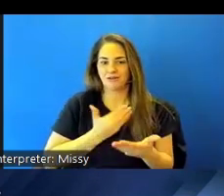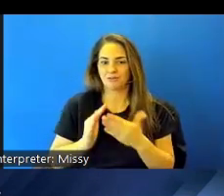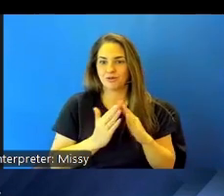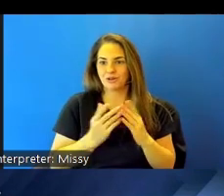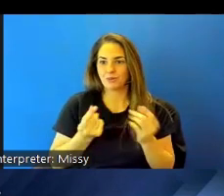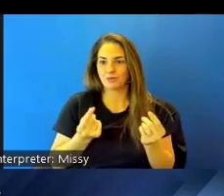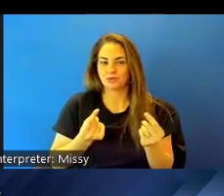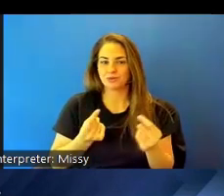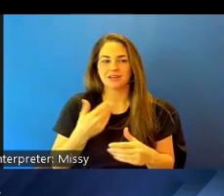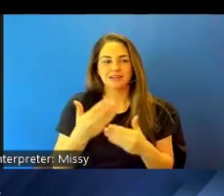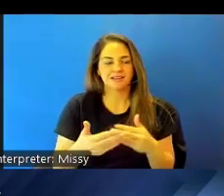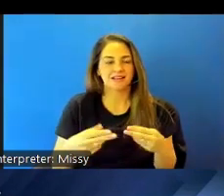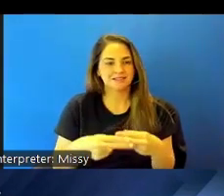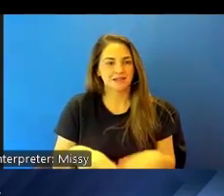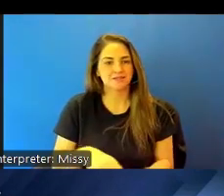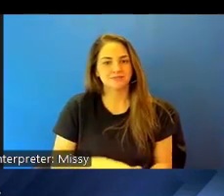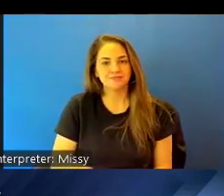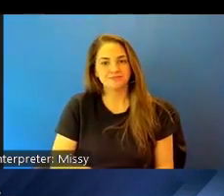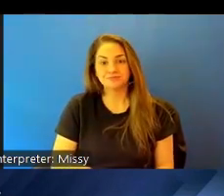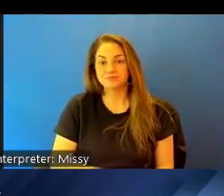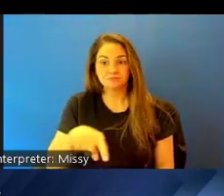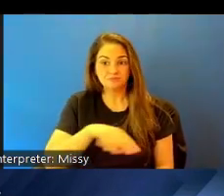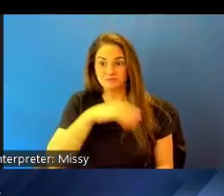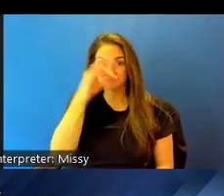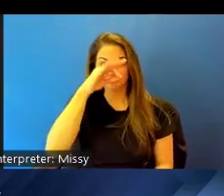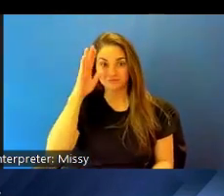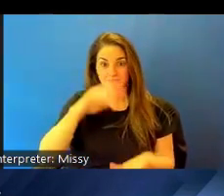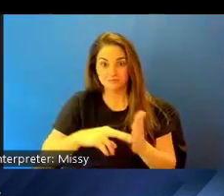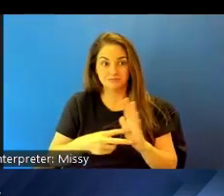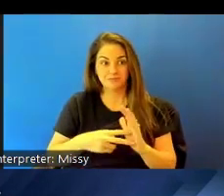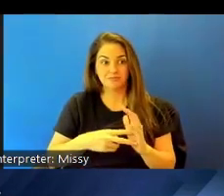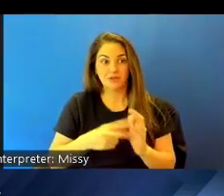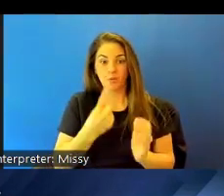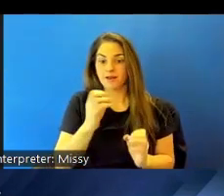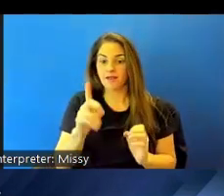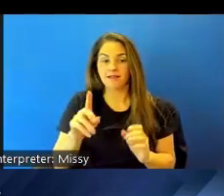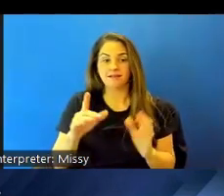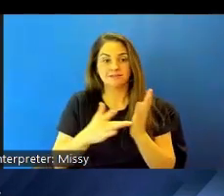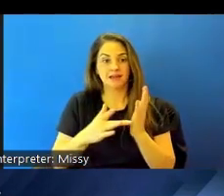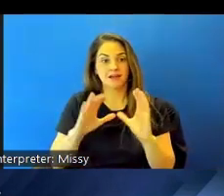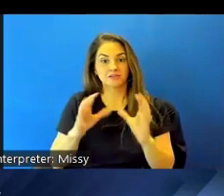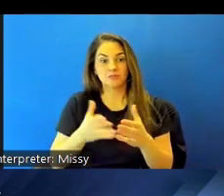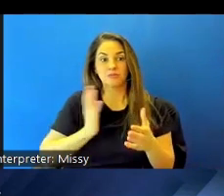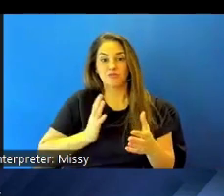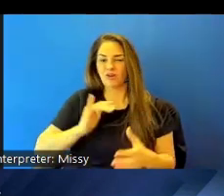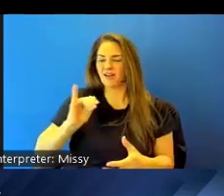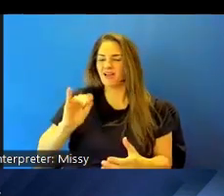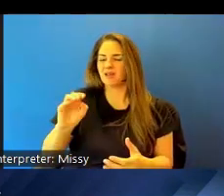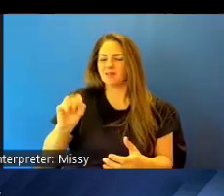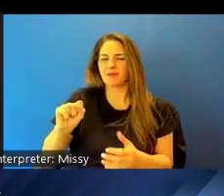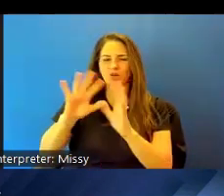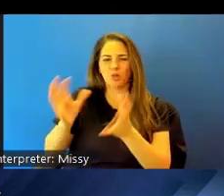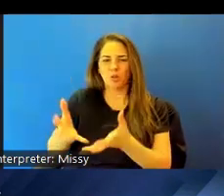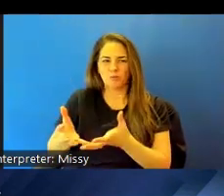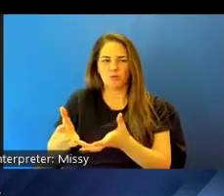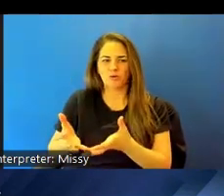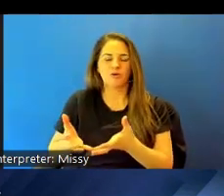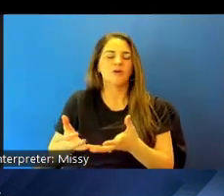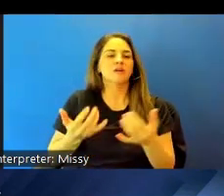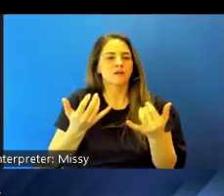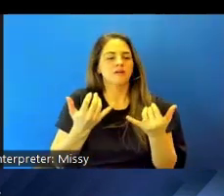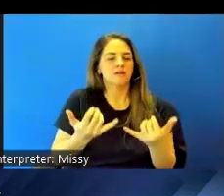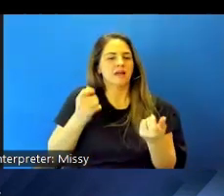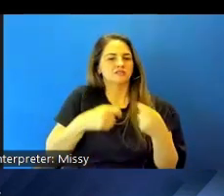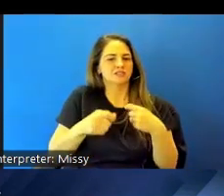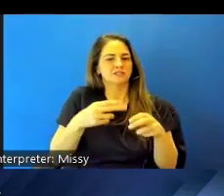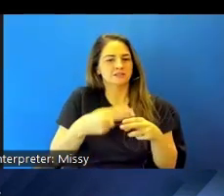go to the next slide. If you're not familiar with One Ed Tech Consortium, we used to be known as IMS Global. We are one of